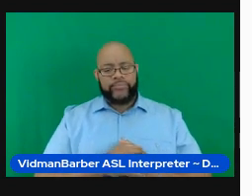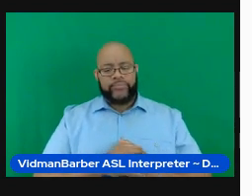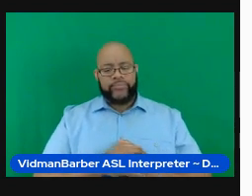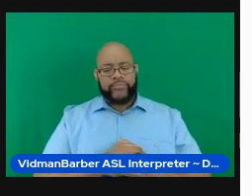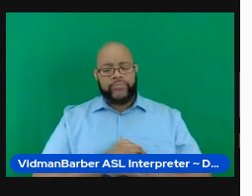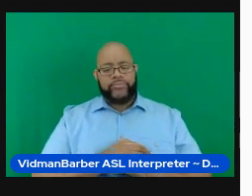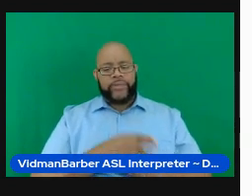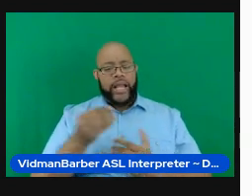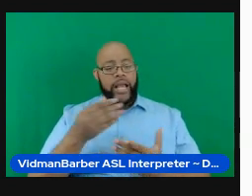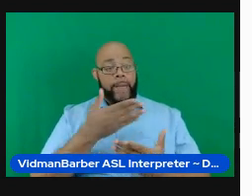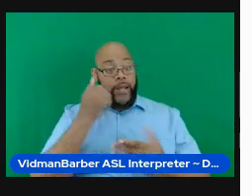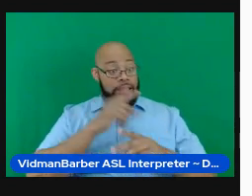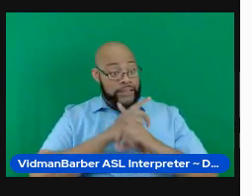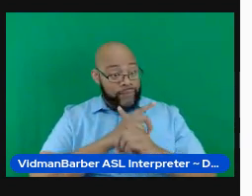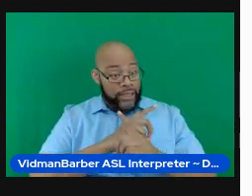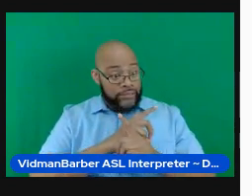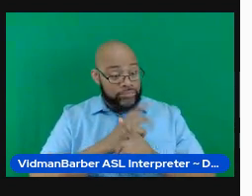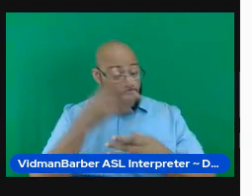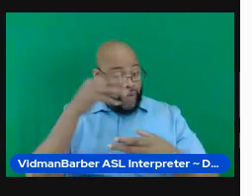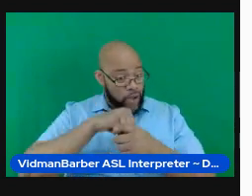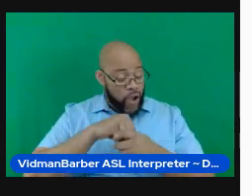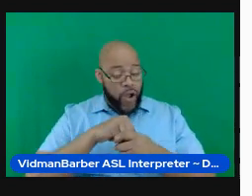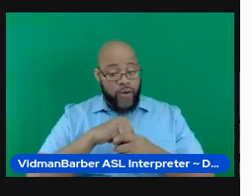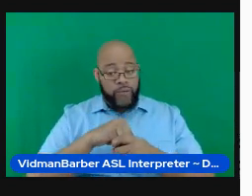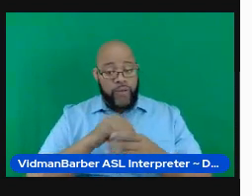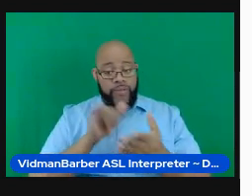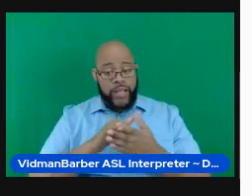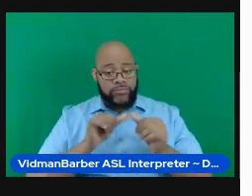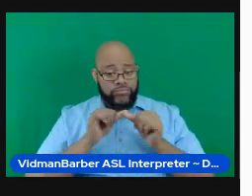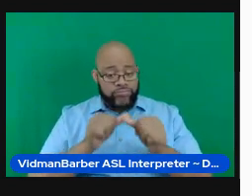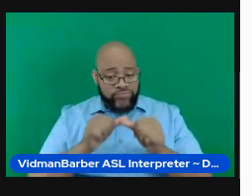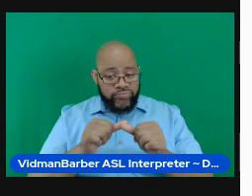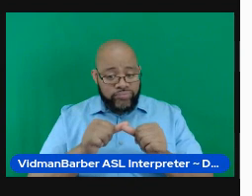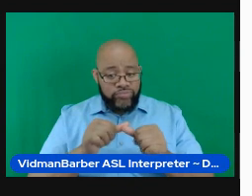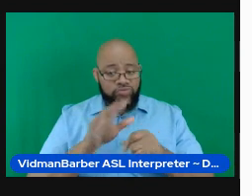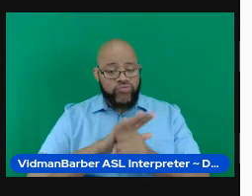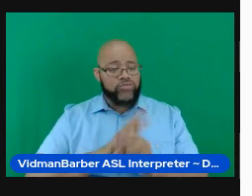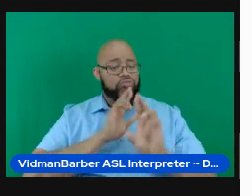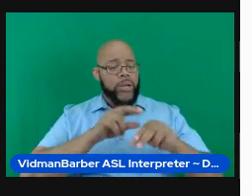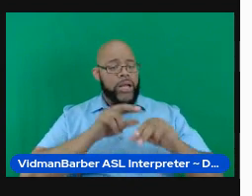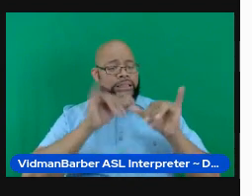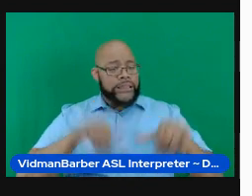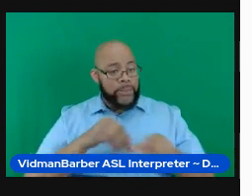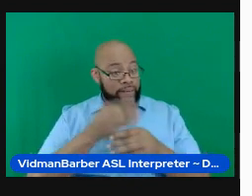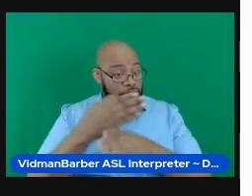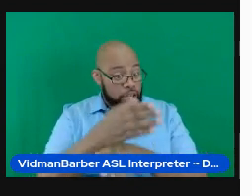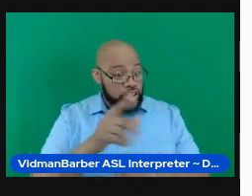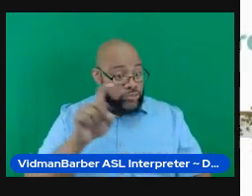are beta defensins involved in the cutaneous stress response system in fish?